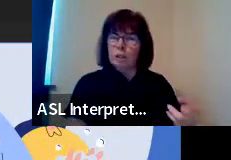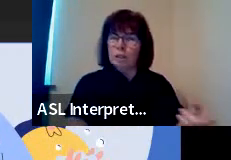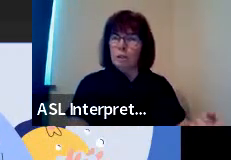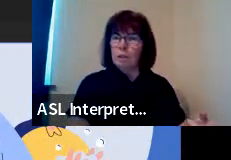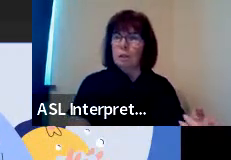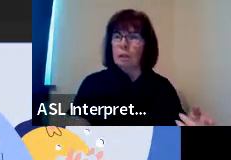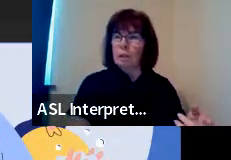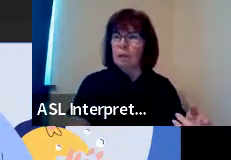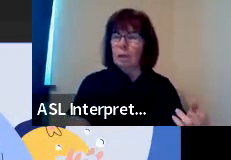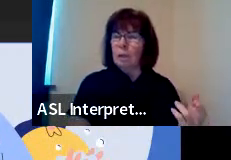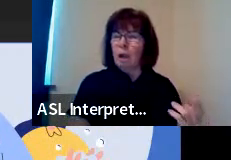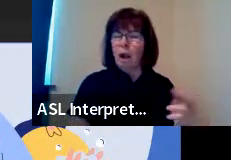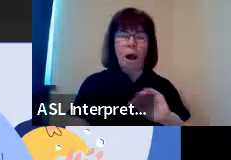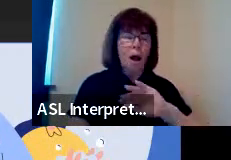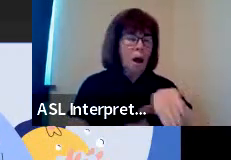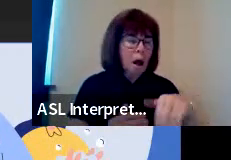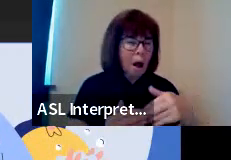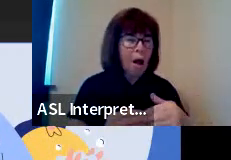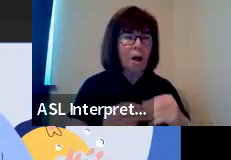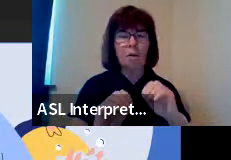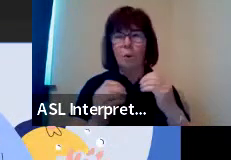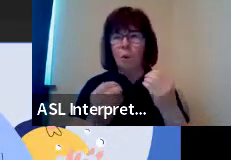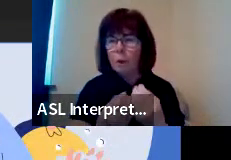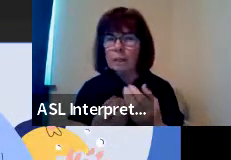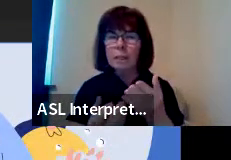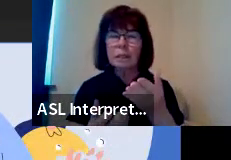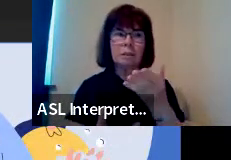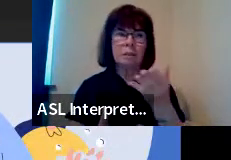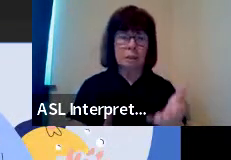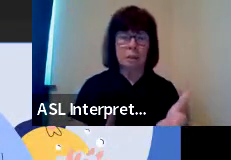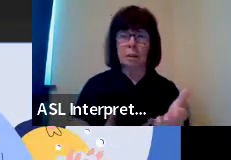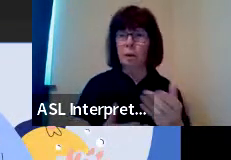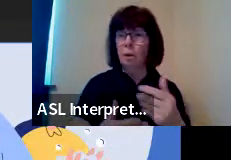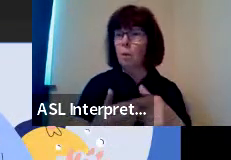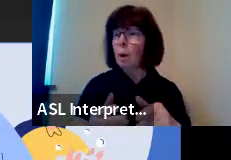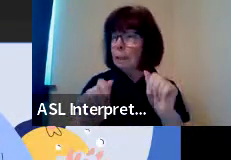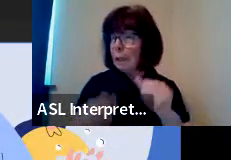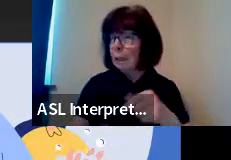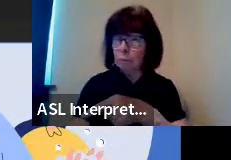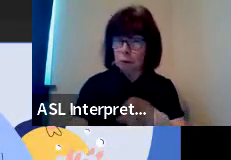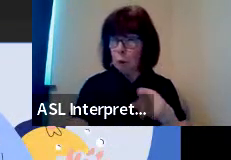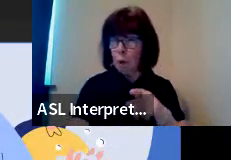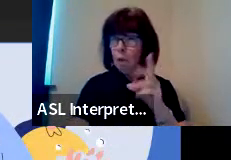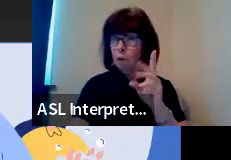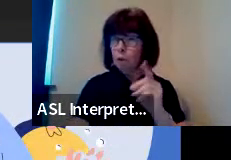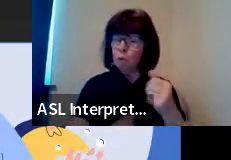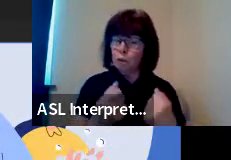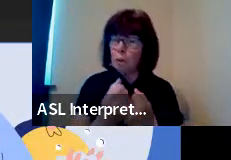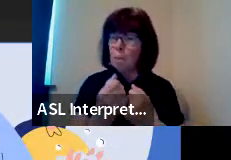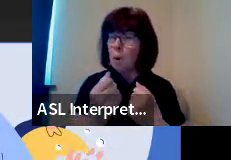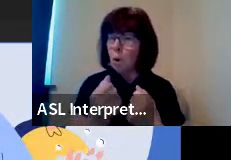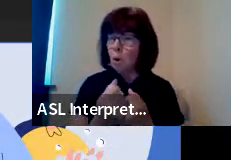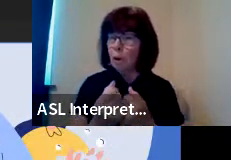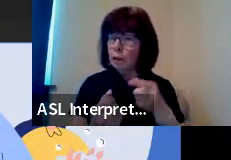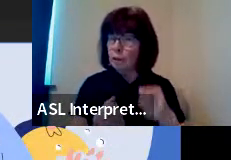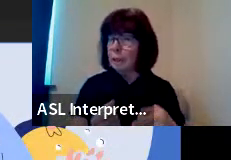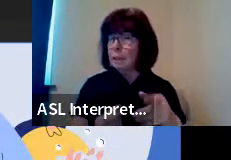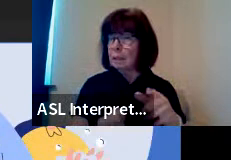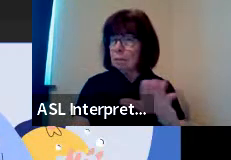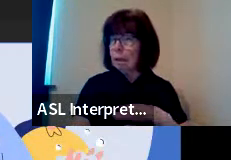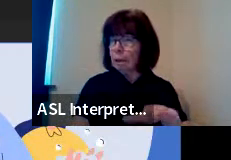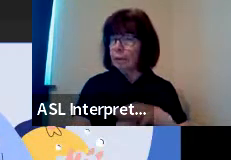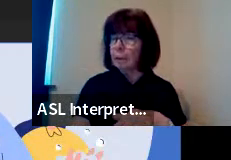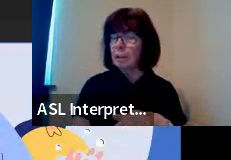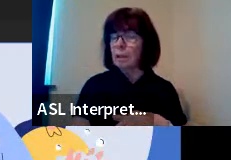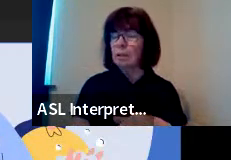community, all the organizations that you work for, what are things that you all can do as well to support each of these areas? So please